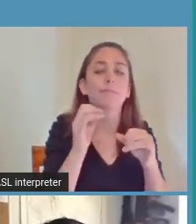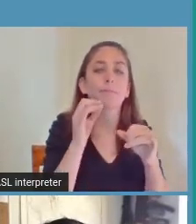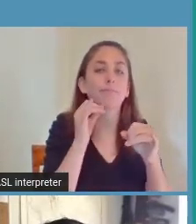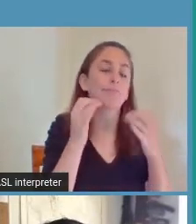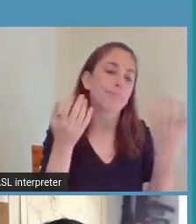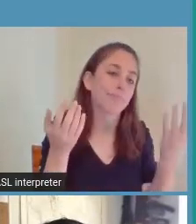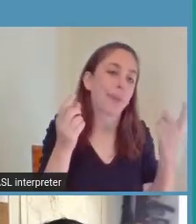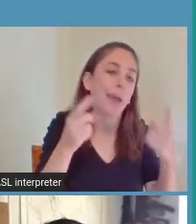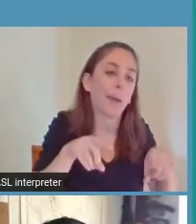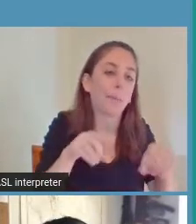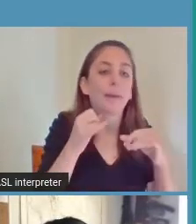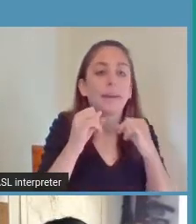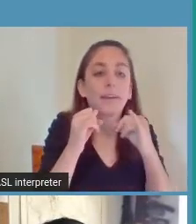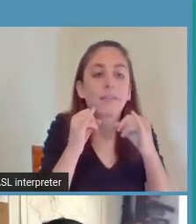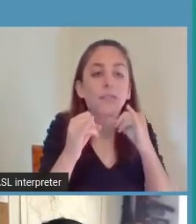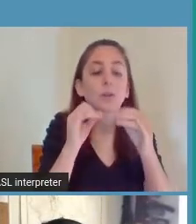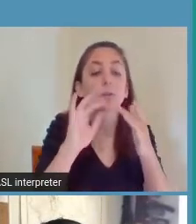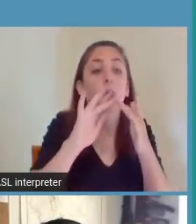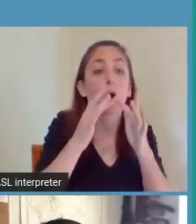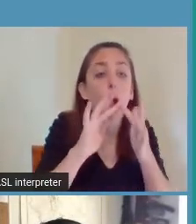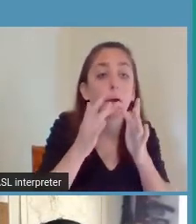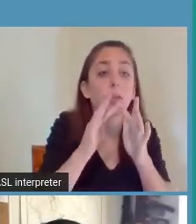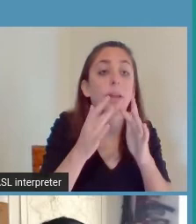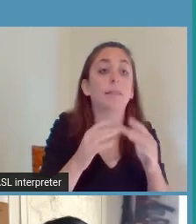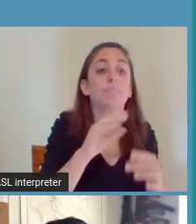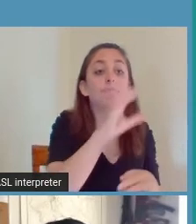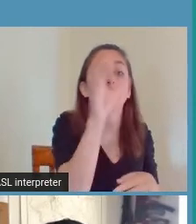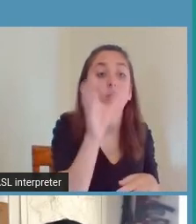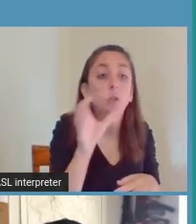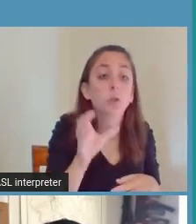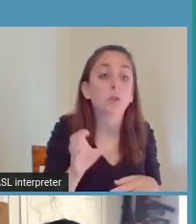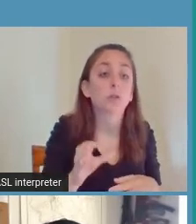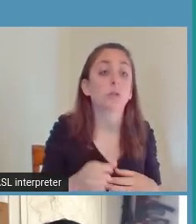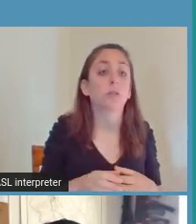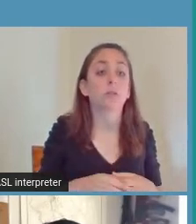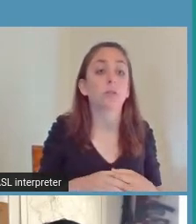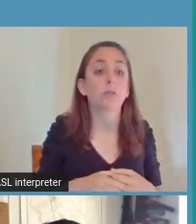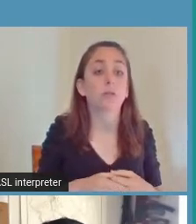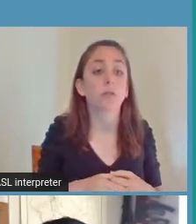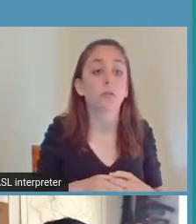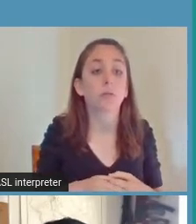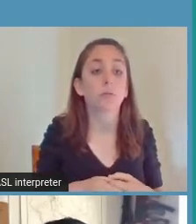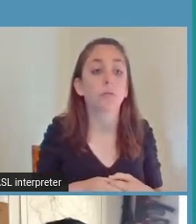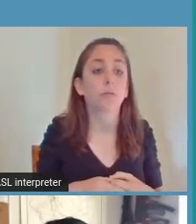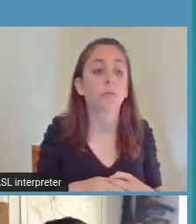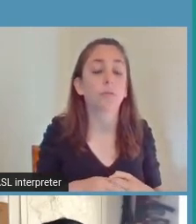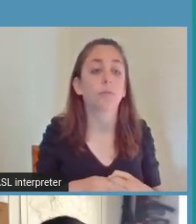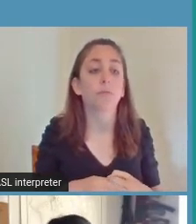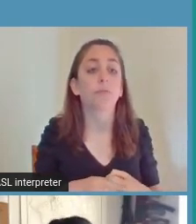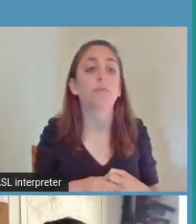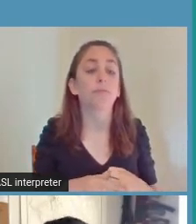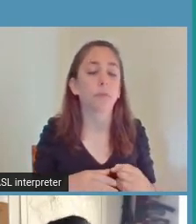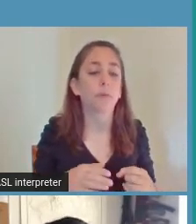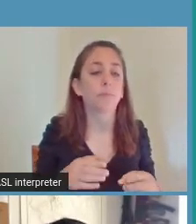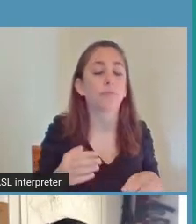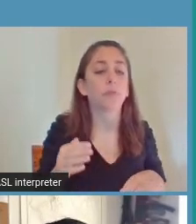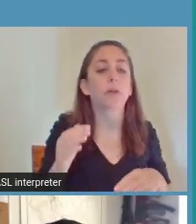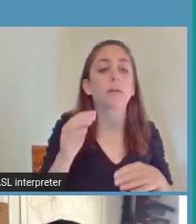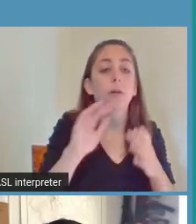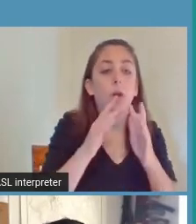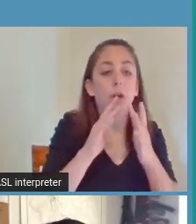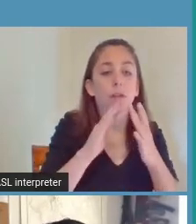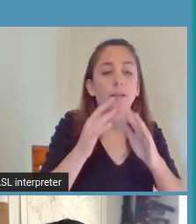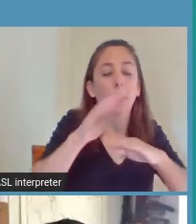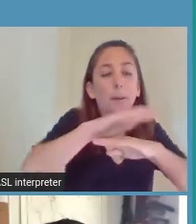so, you know, Zoom has sort of its drawbacks. Some of these online platforms, the audio is not always the